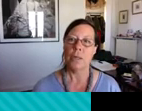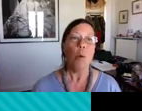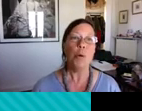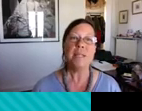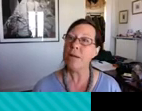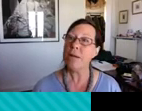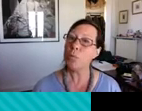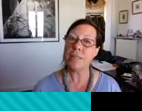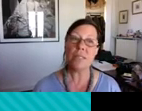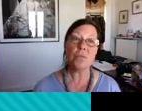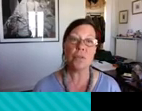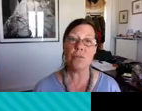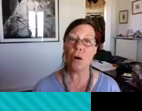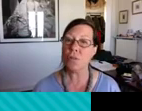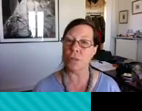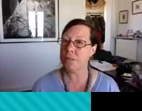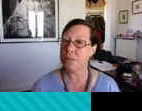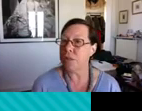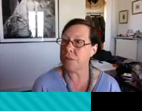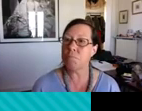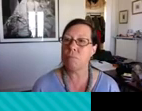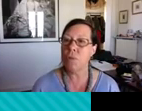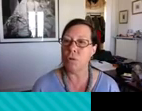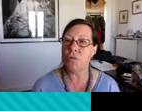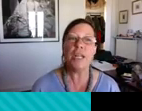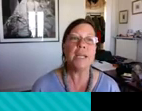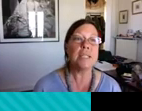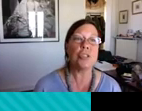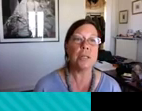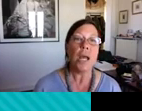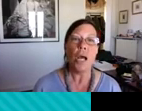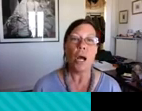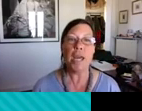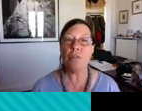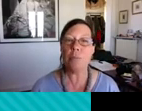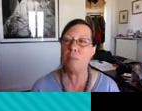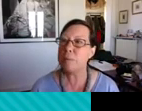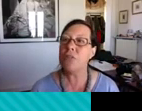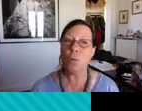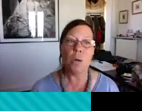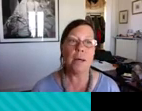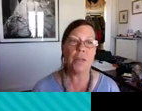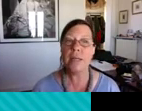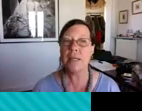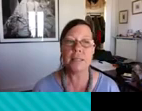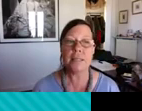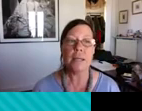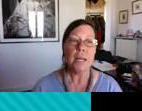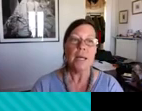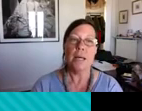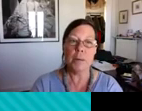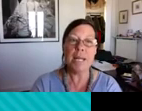You know, point out any reasons for the falsehoods, such as, you know, diverting attention away from specific things